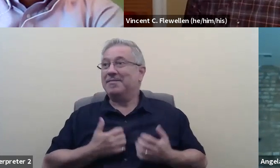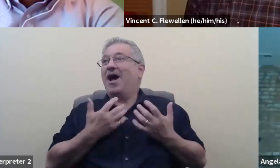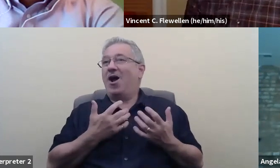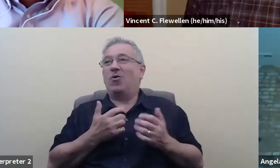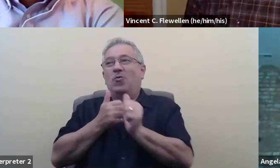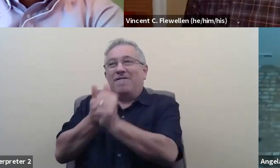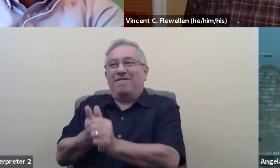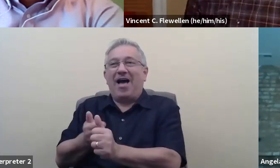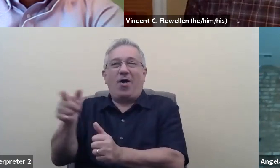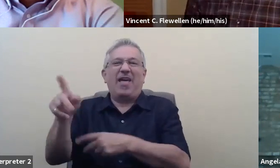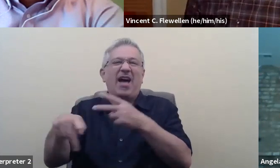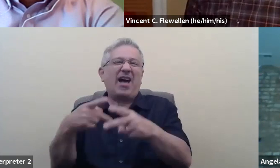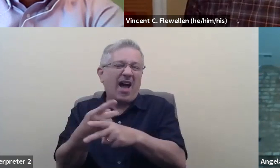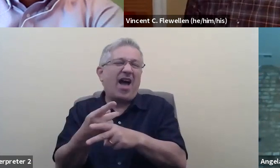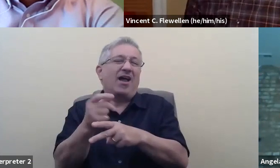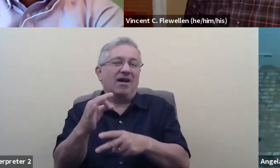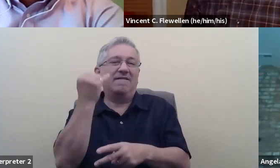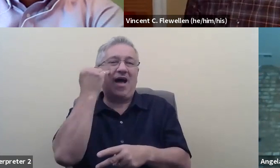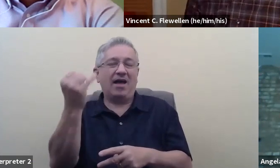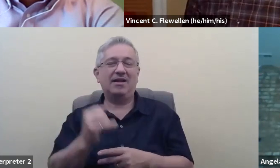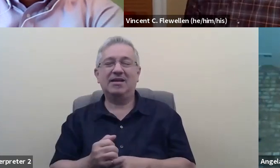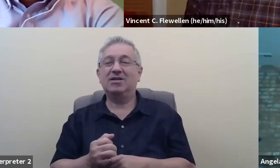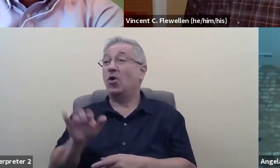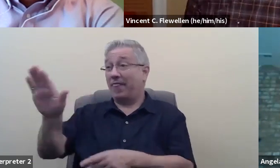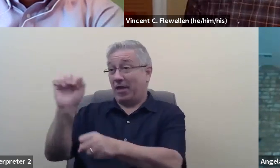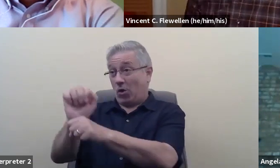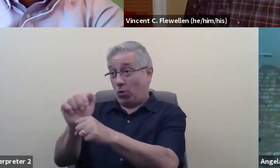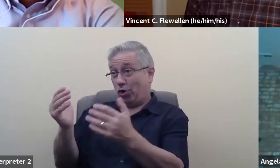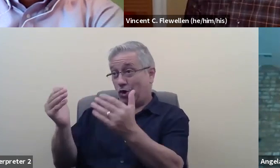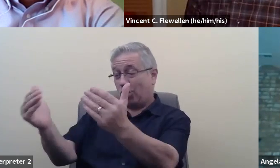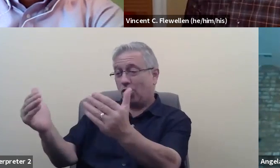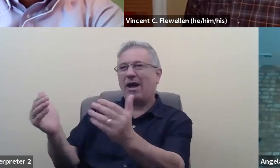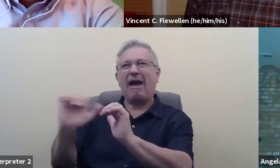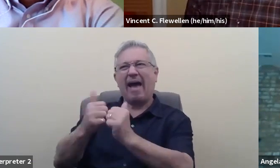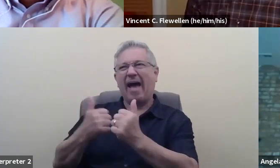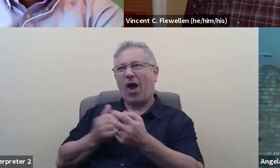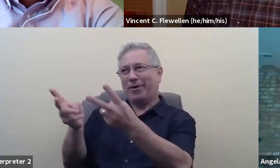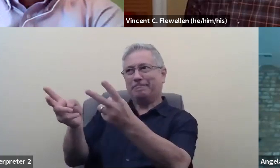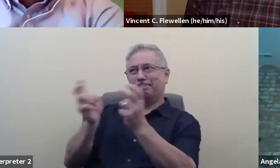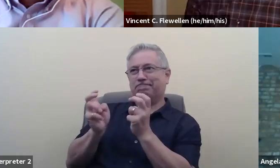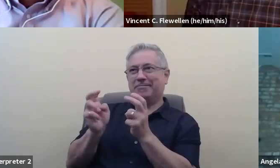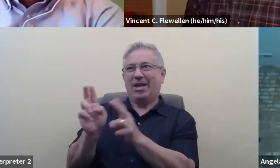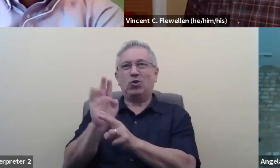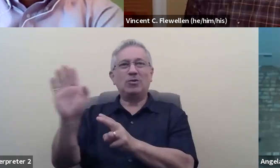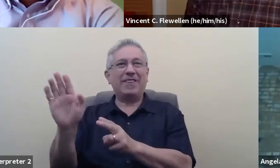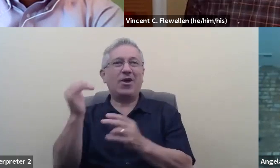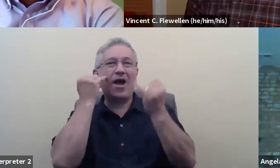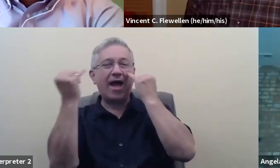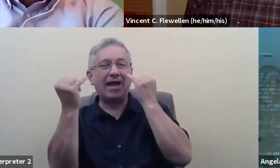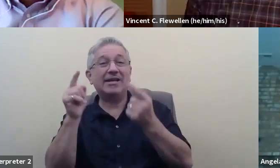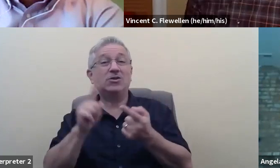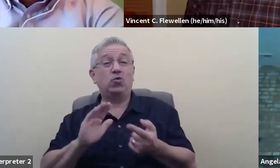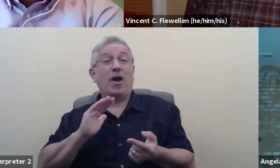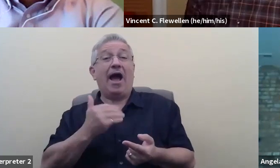So if you see there is an issue, what do you think can be done, right? And taking that to leadership and say, okay, here is what I'm hearing, here are the issues, here are